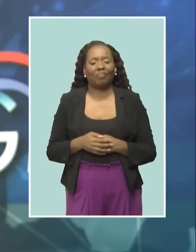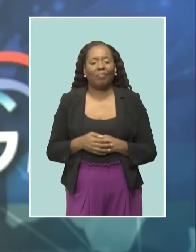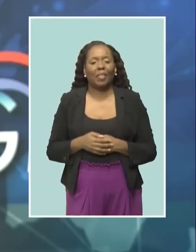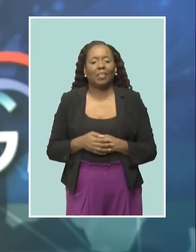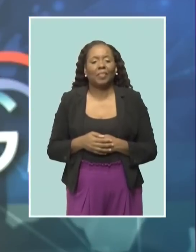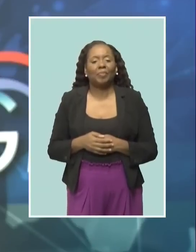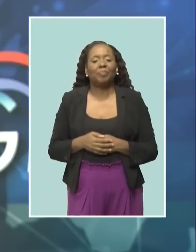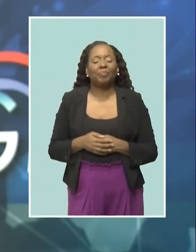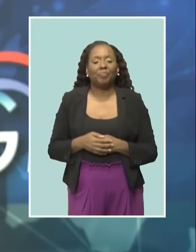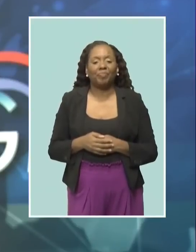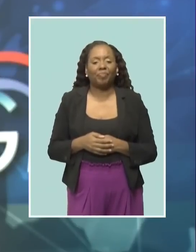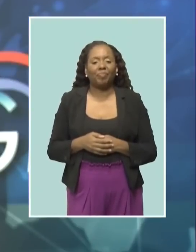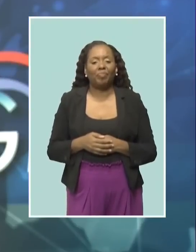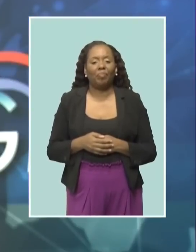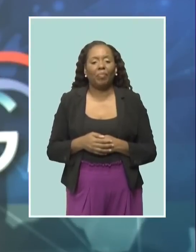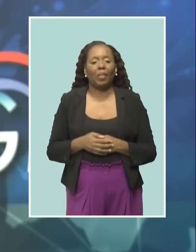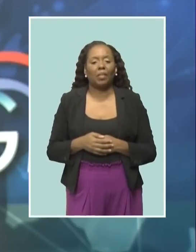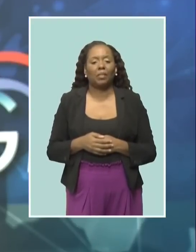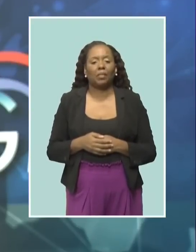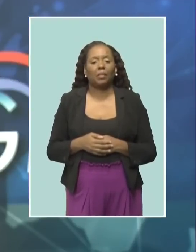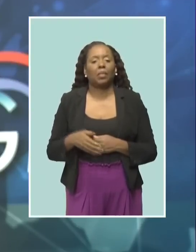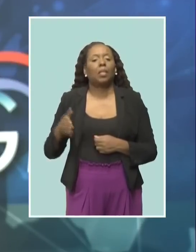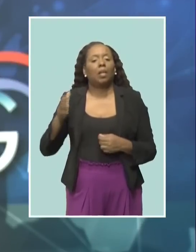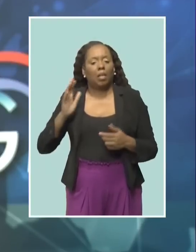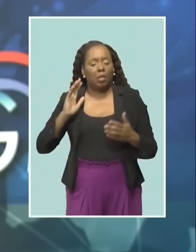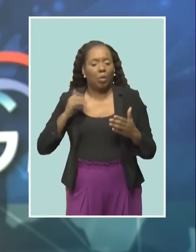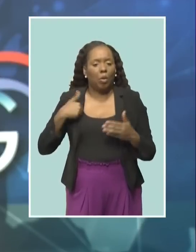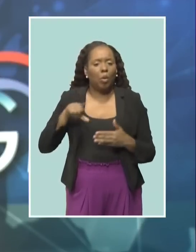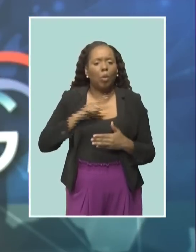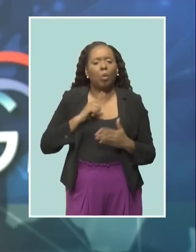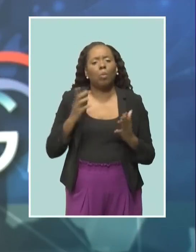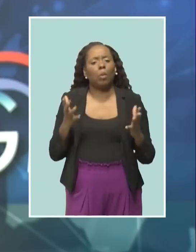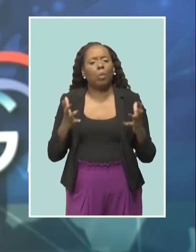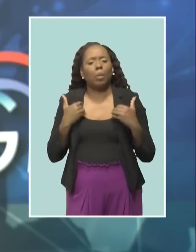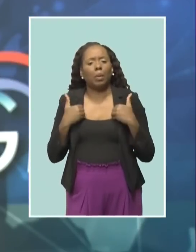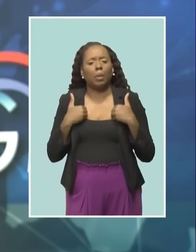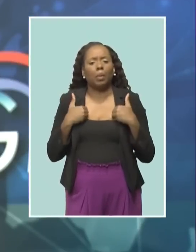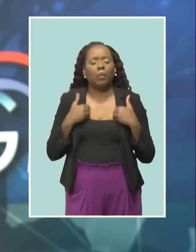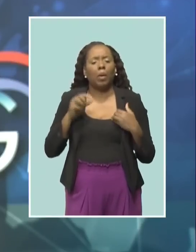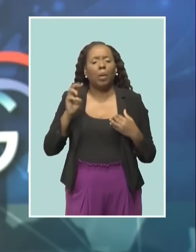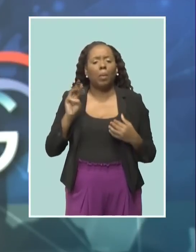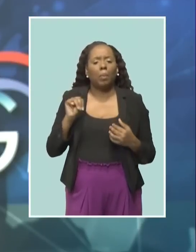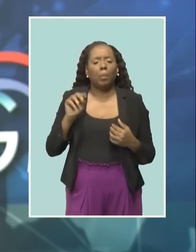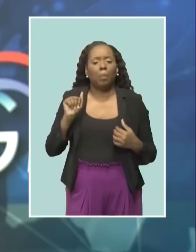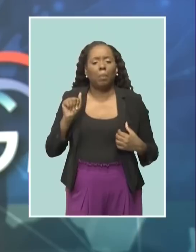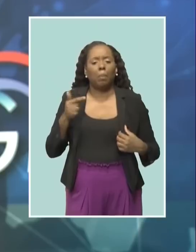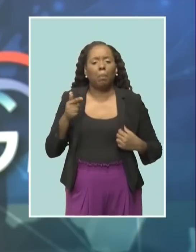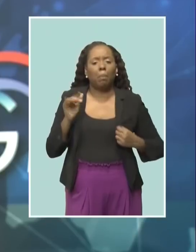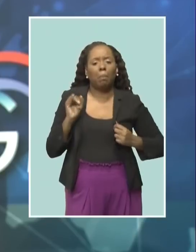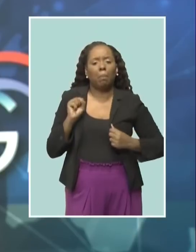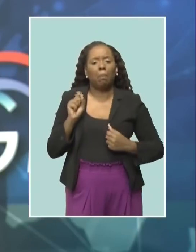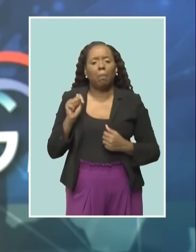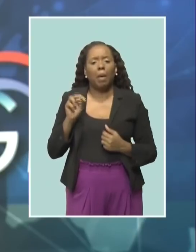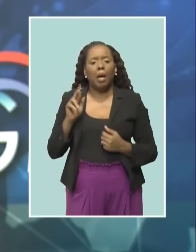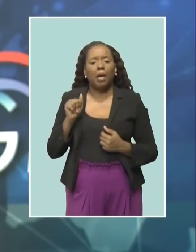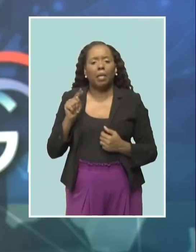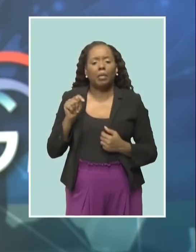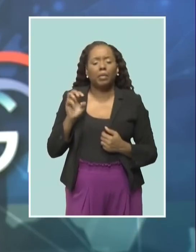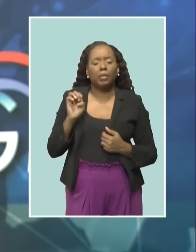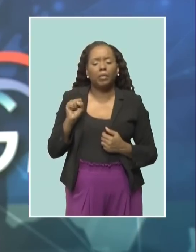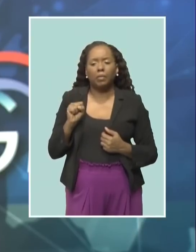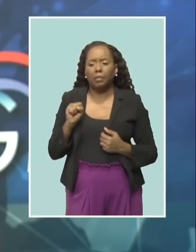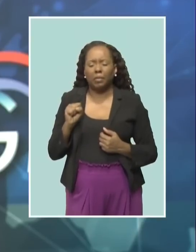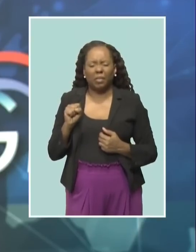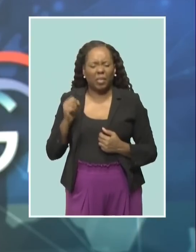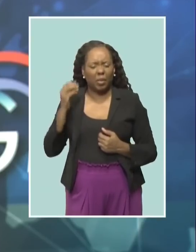The next step in the local mediation process is to have magistrates trained as skilled family and community mediators.